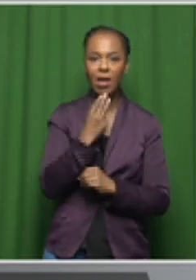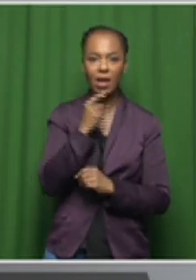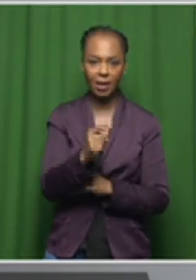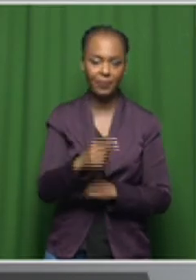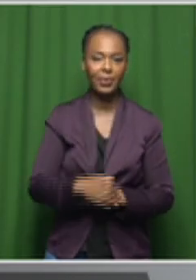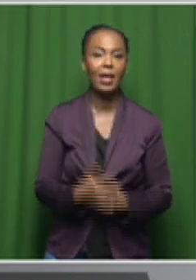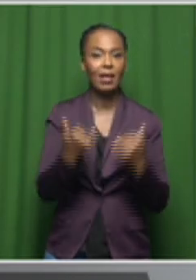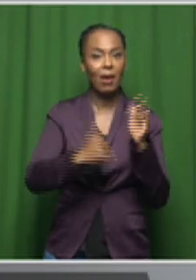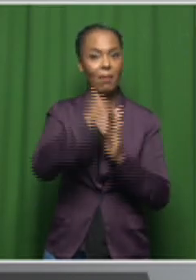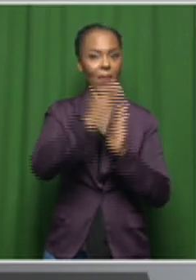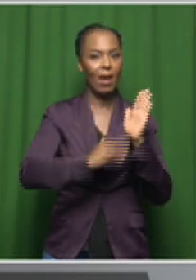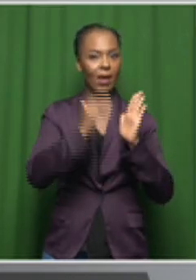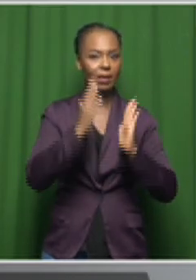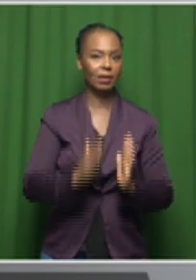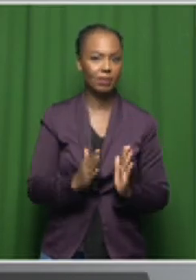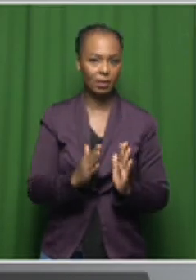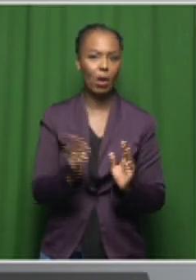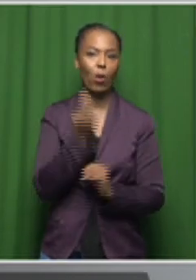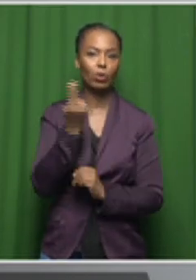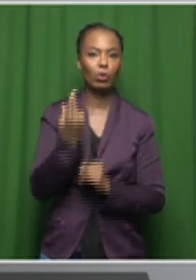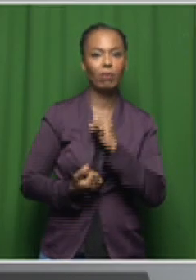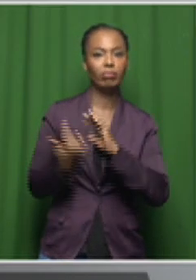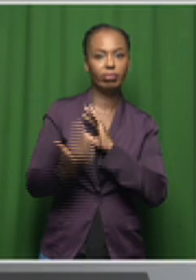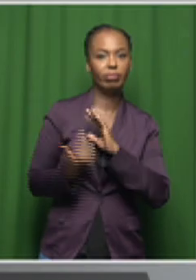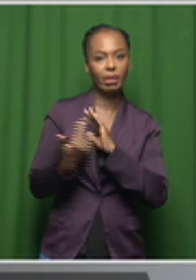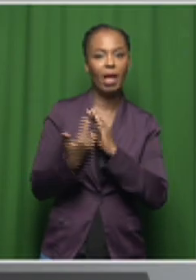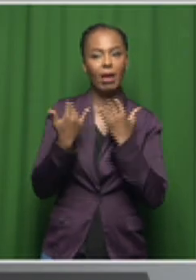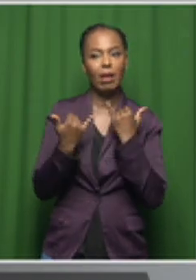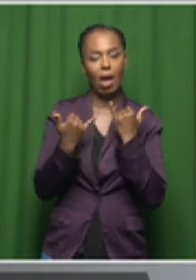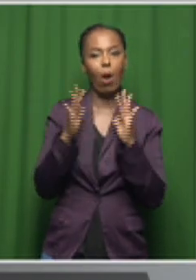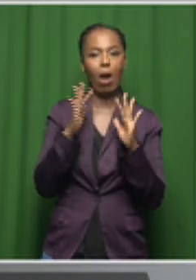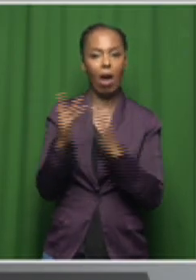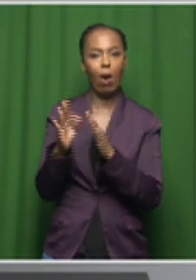the inspiration behind his most recent and remarkable works.